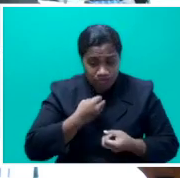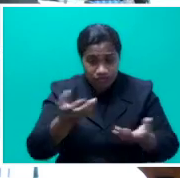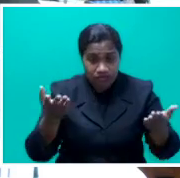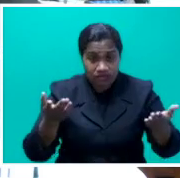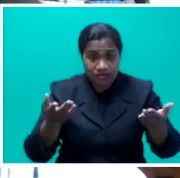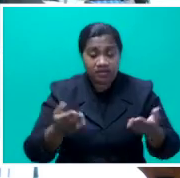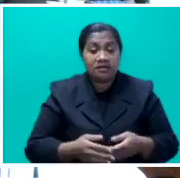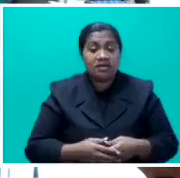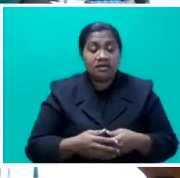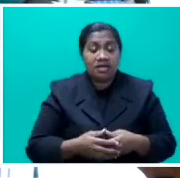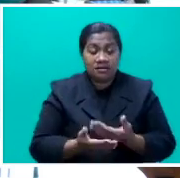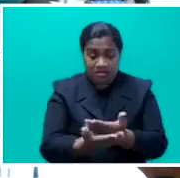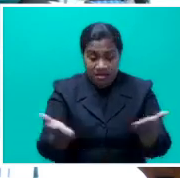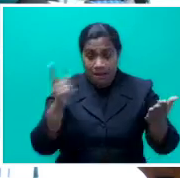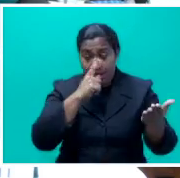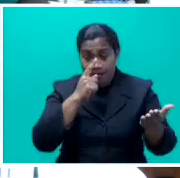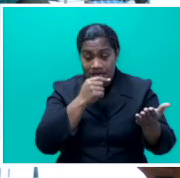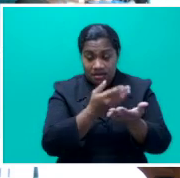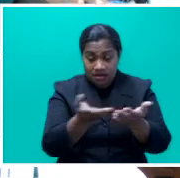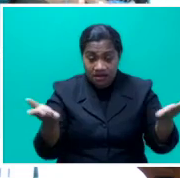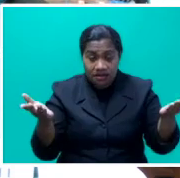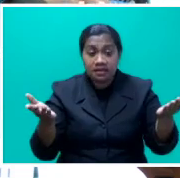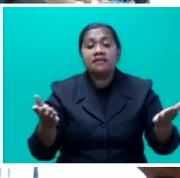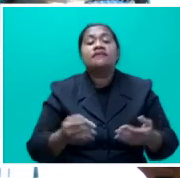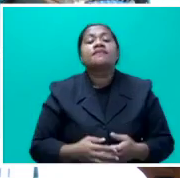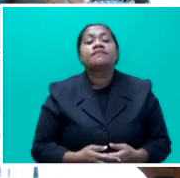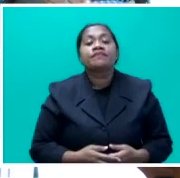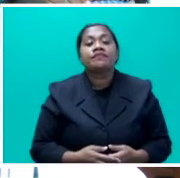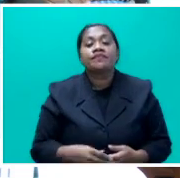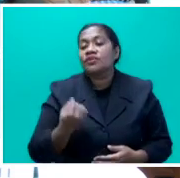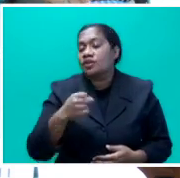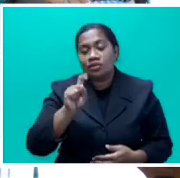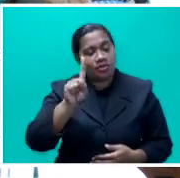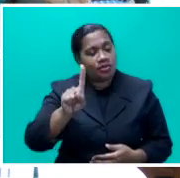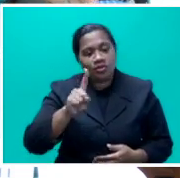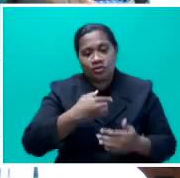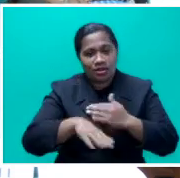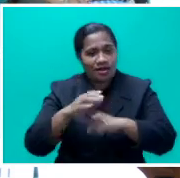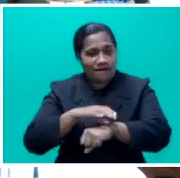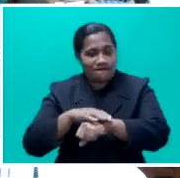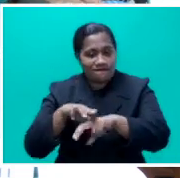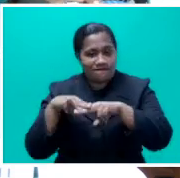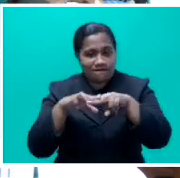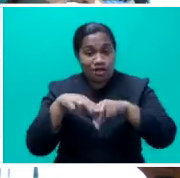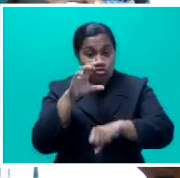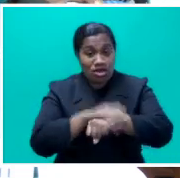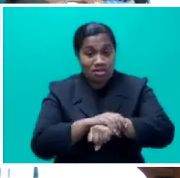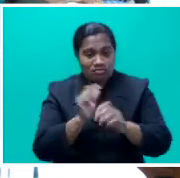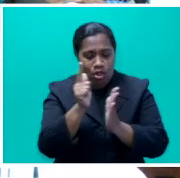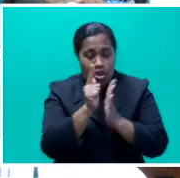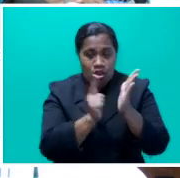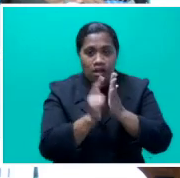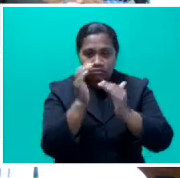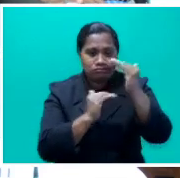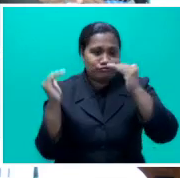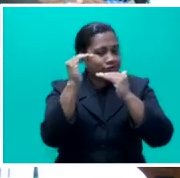the general public that no one in the Fiji Police Force is above the law, and